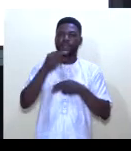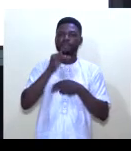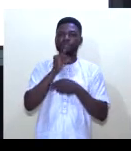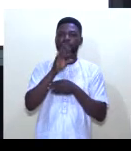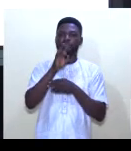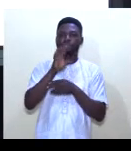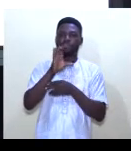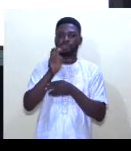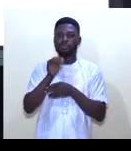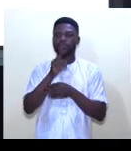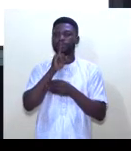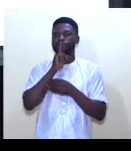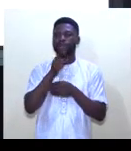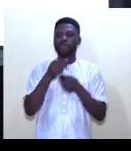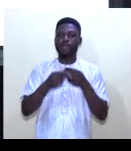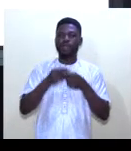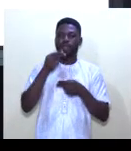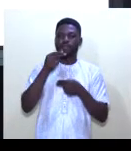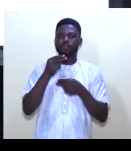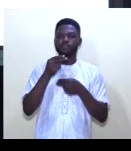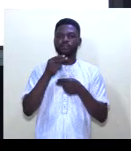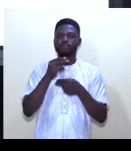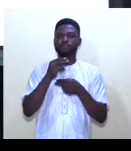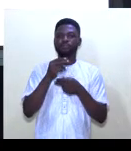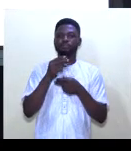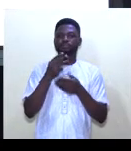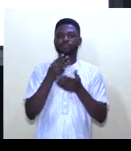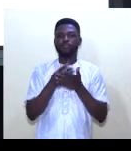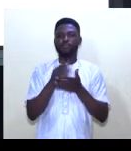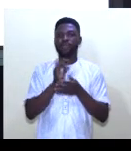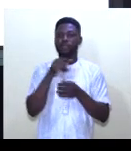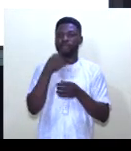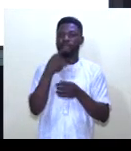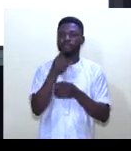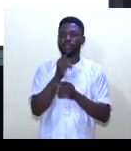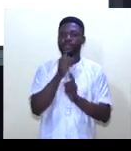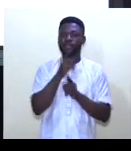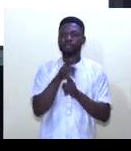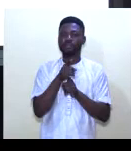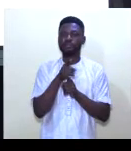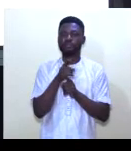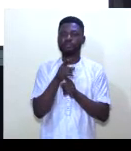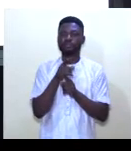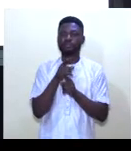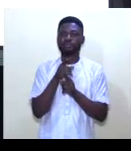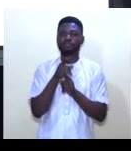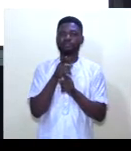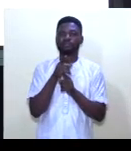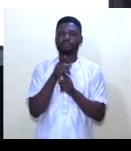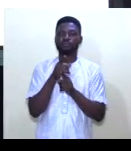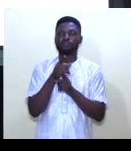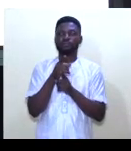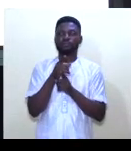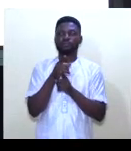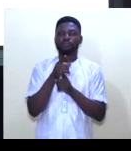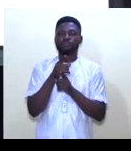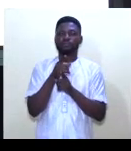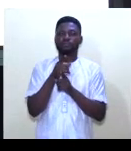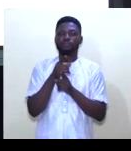height is 7 centimeters. Real height? Well, I'll tell you the answer. Let's say you should have the answer by now, but I'll just tell